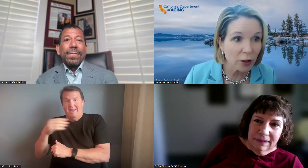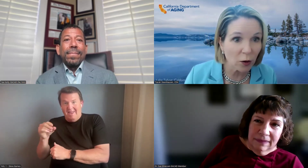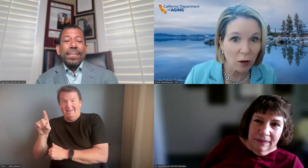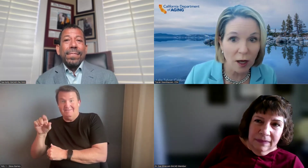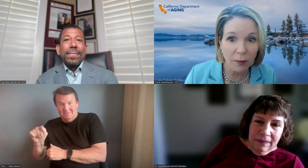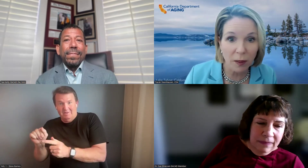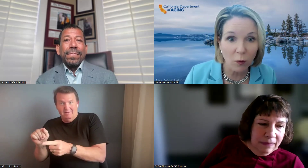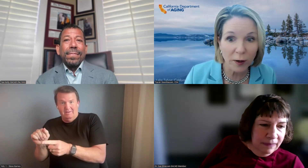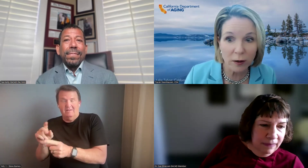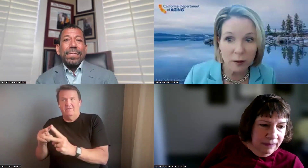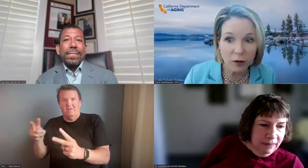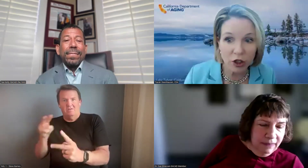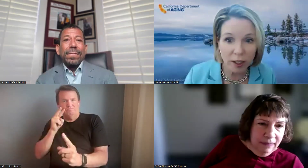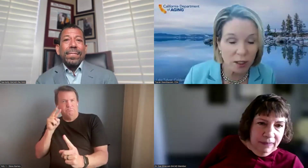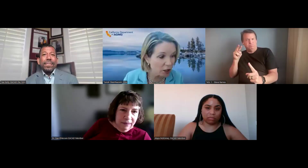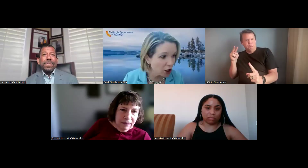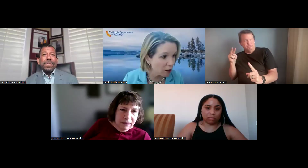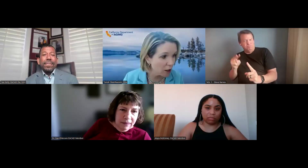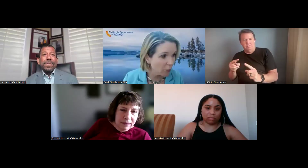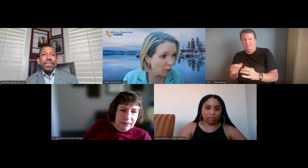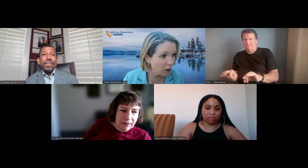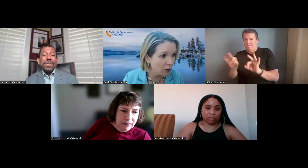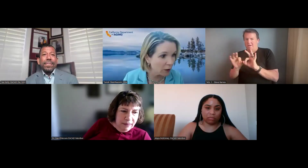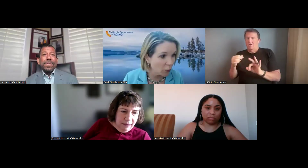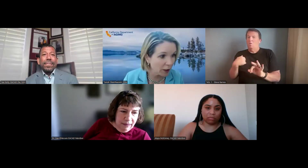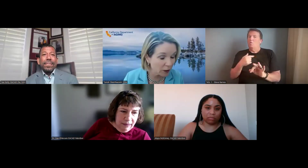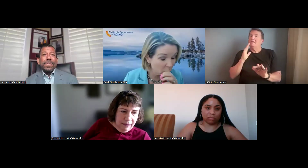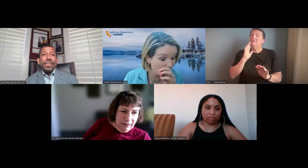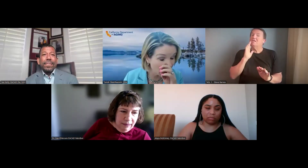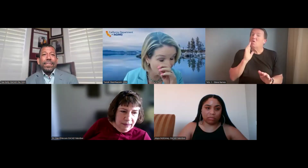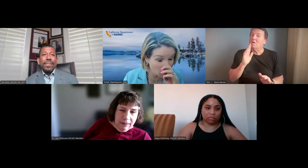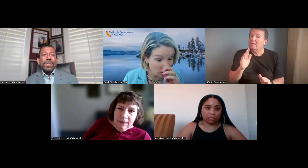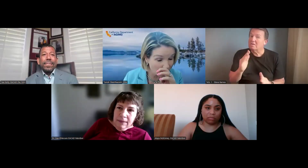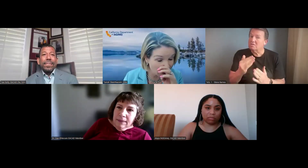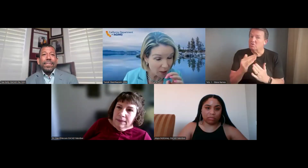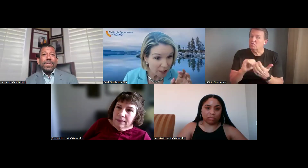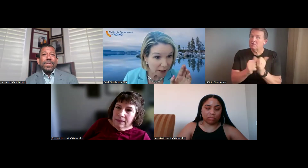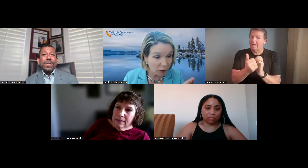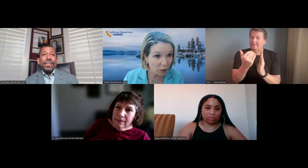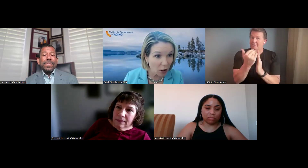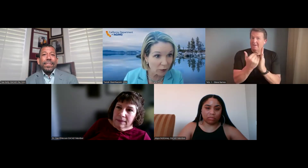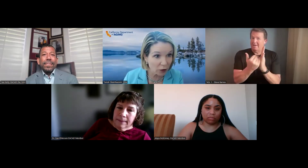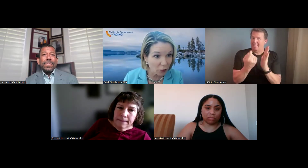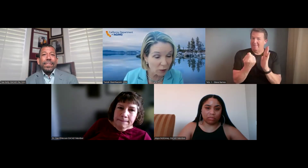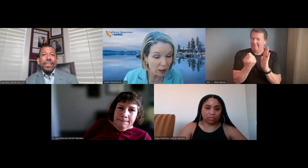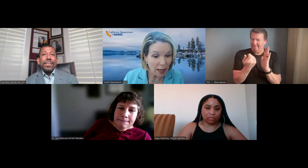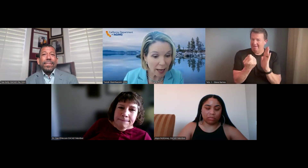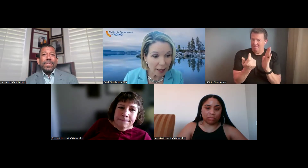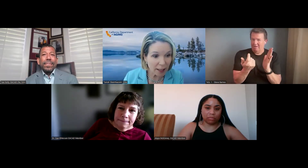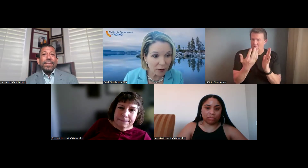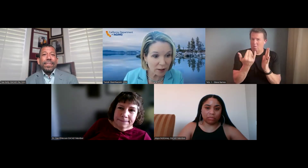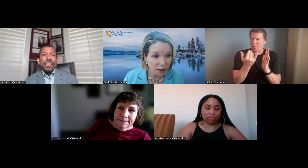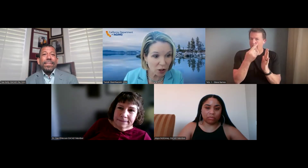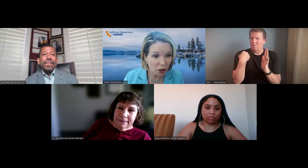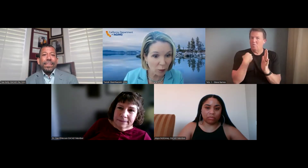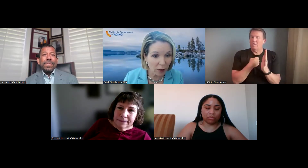want to note, we are going to change the agenda up a little bit because we want to give more time to hear from all of you and